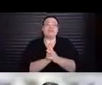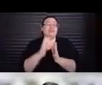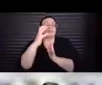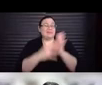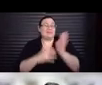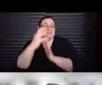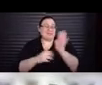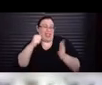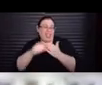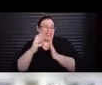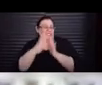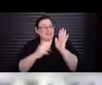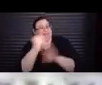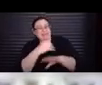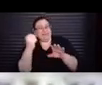was